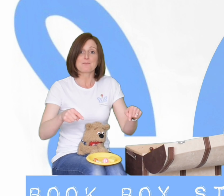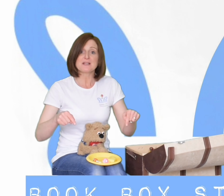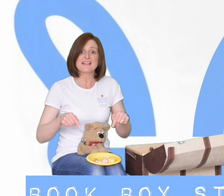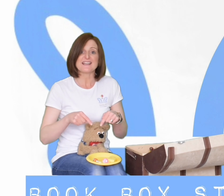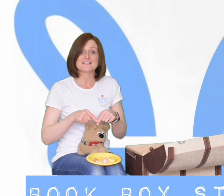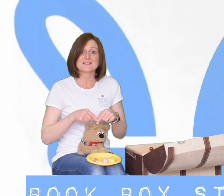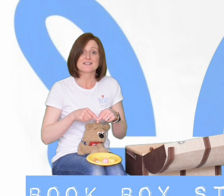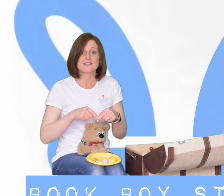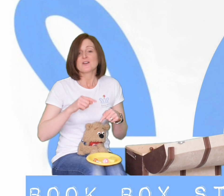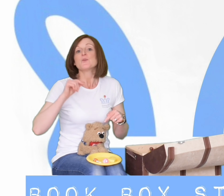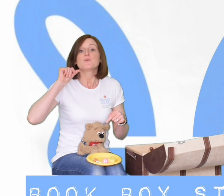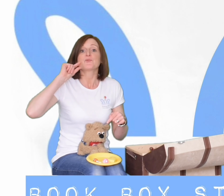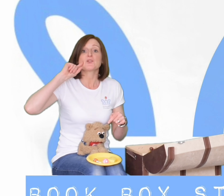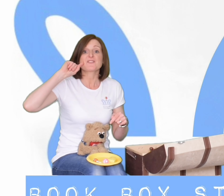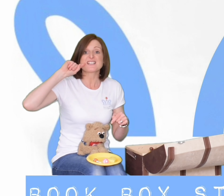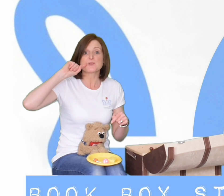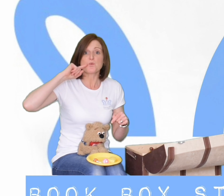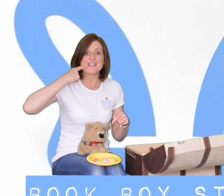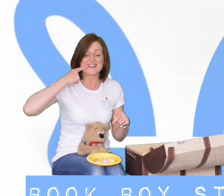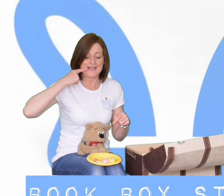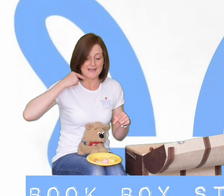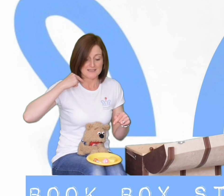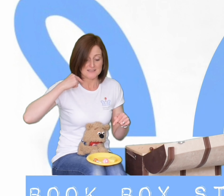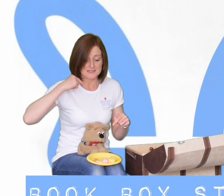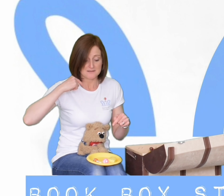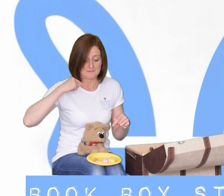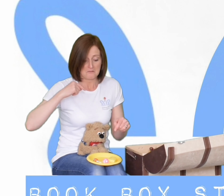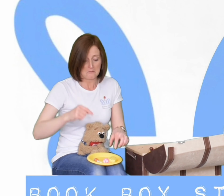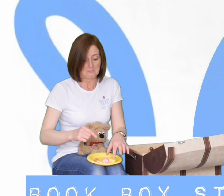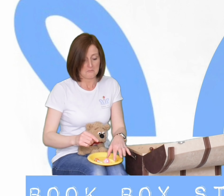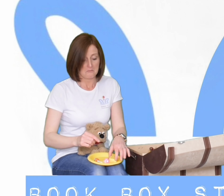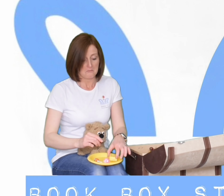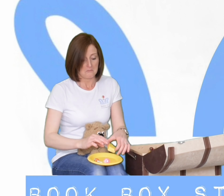It's a plate full of sweet things.